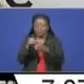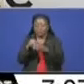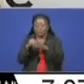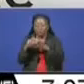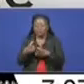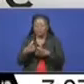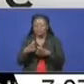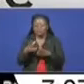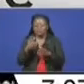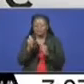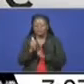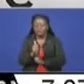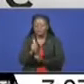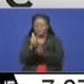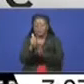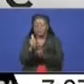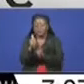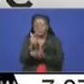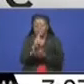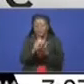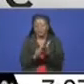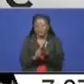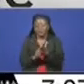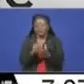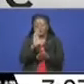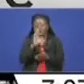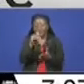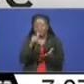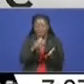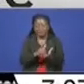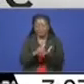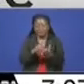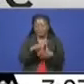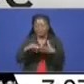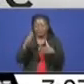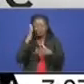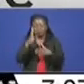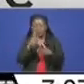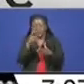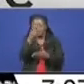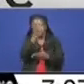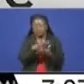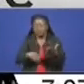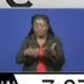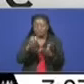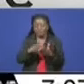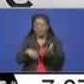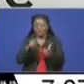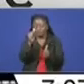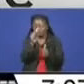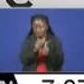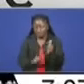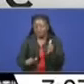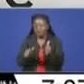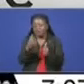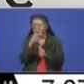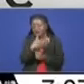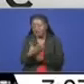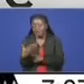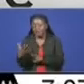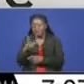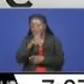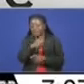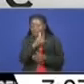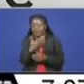$5,000 will be charged per item on any item that is gouged. So if you have a